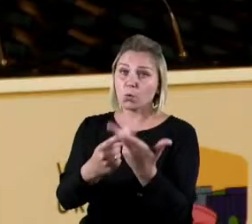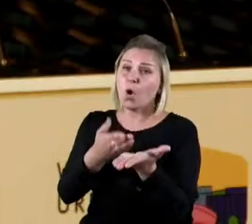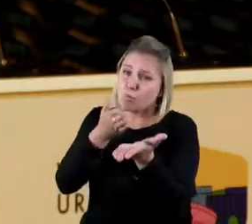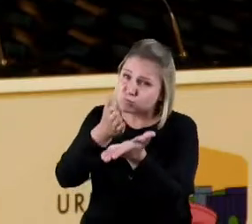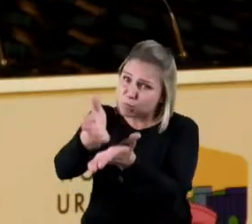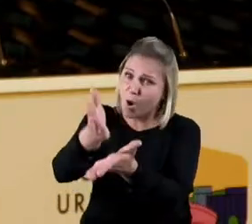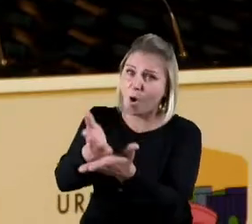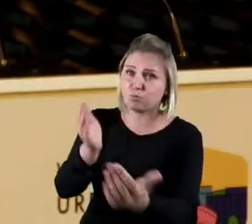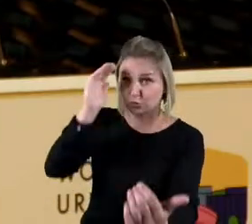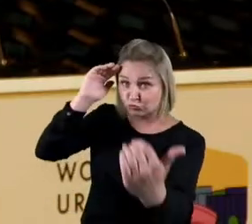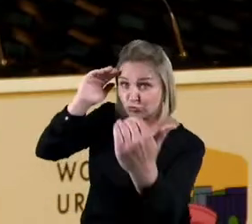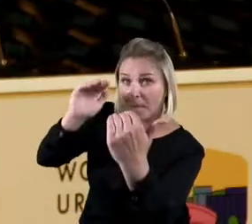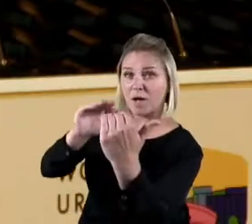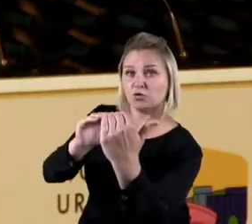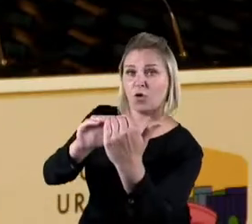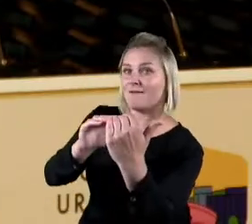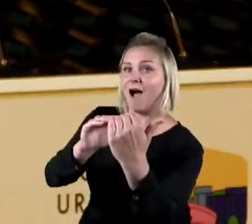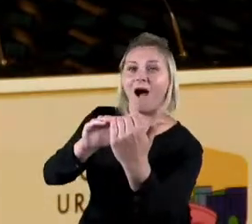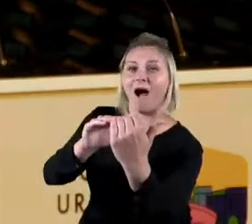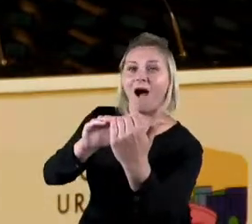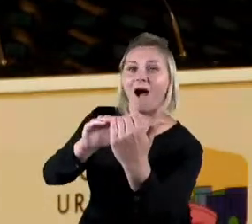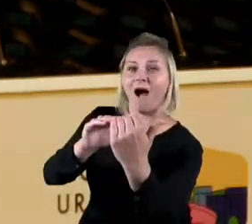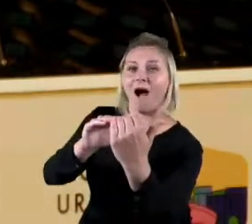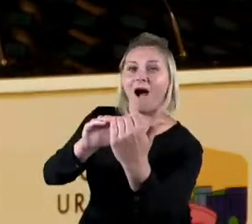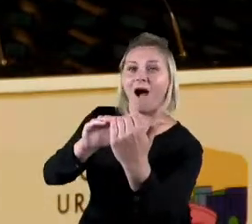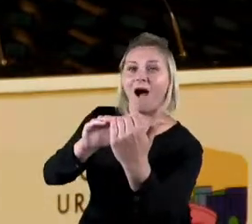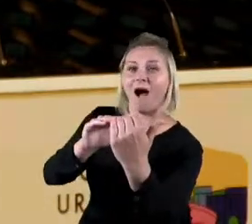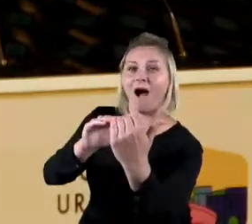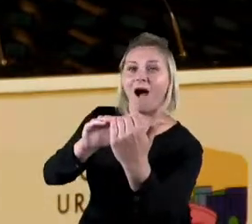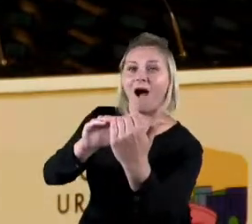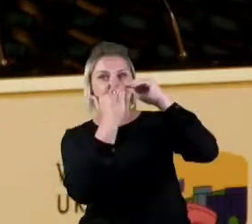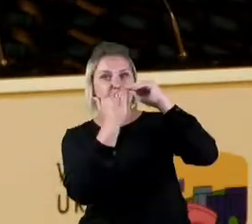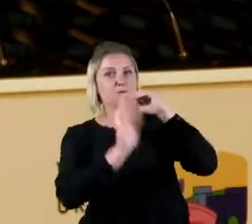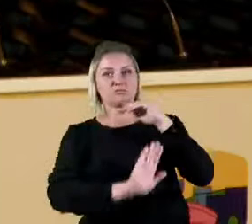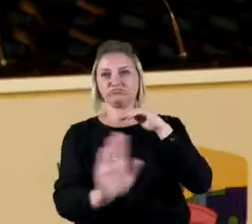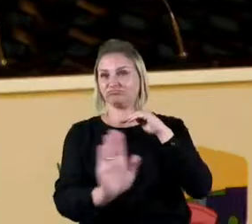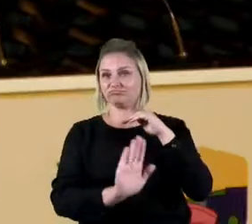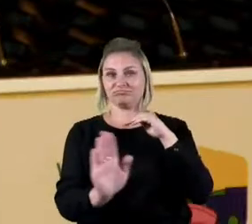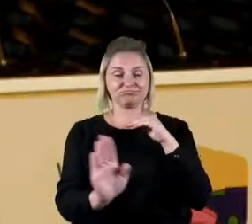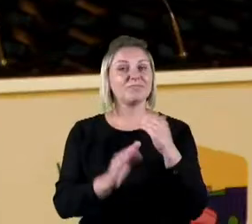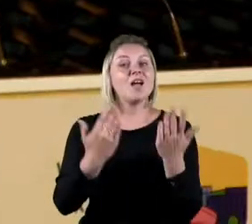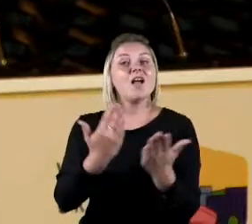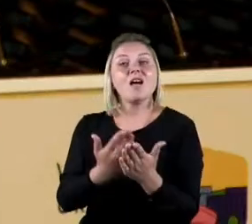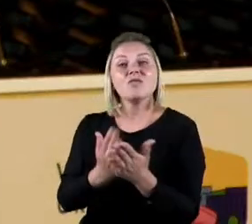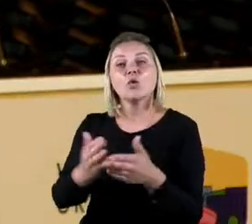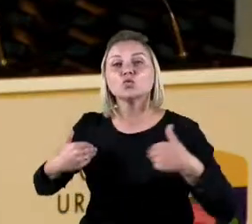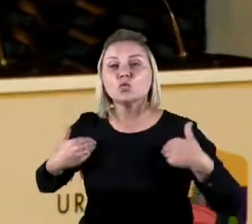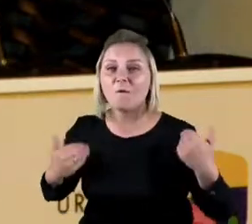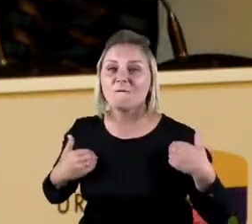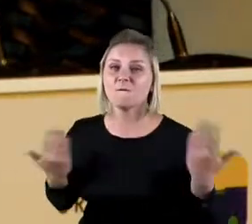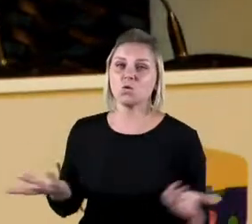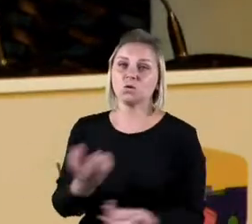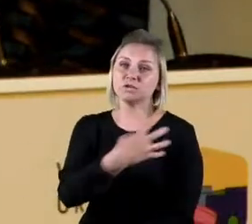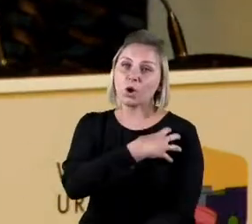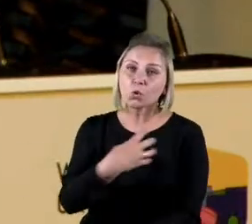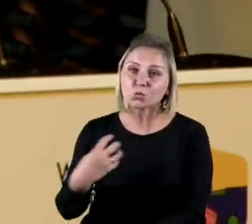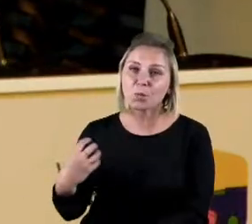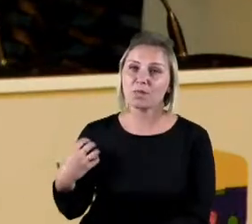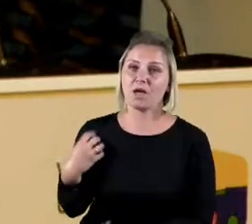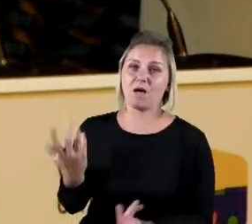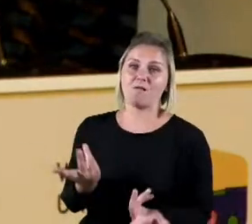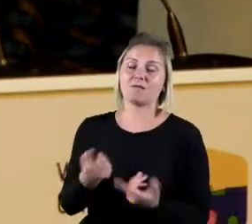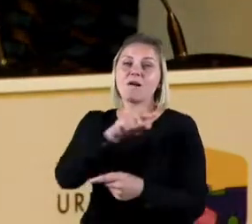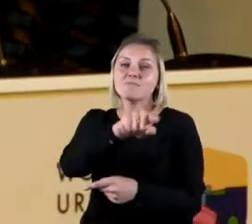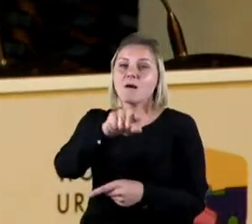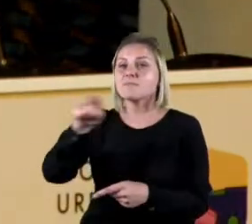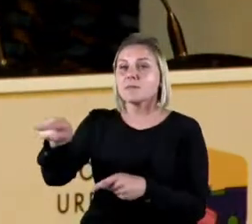basic socioeconomic development needs, and especially the needs of those that are traditionally marginalized in the urban